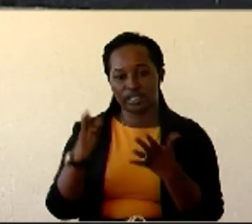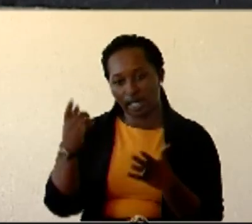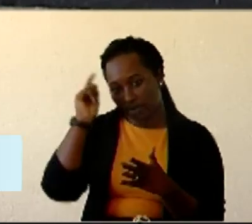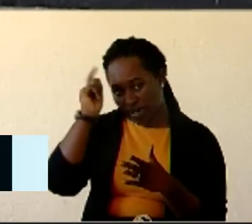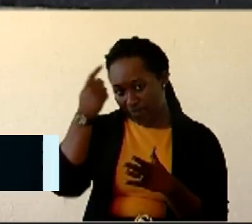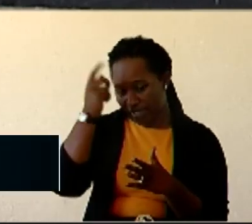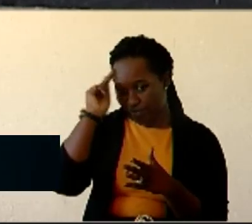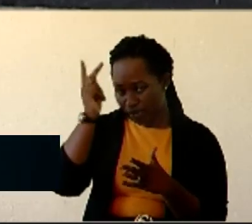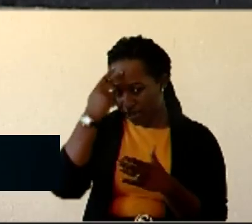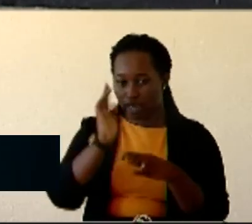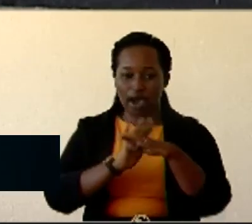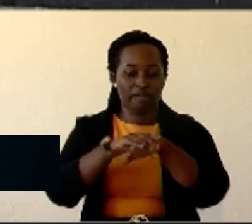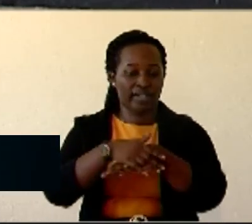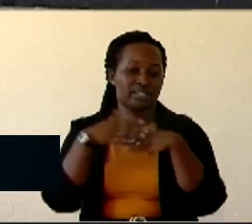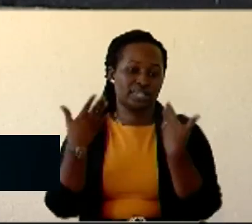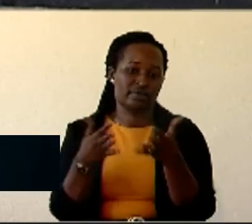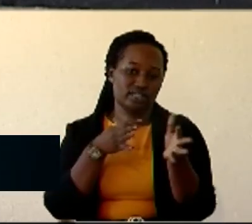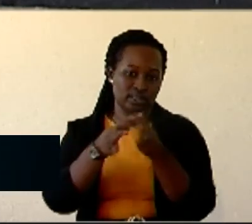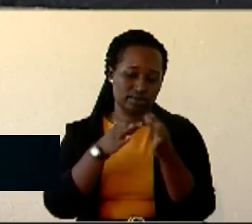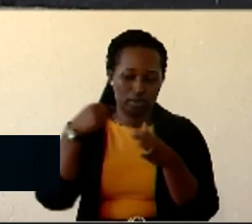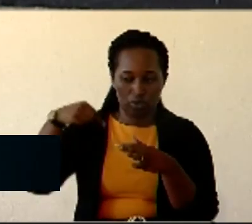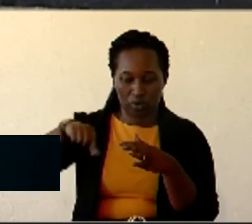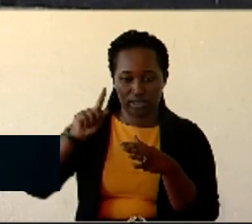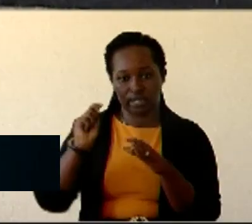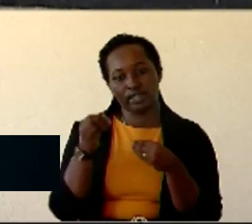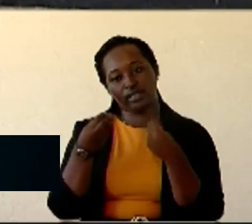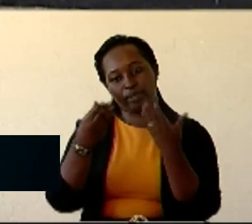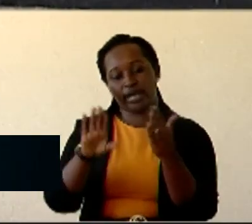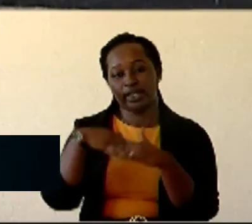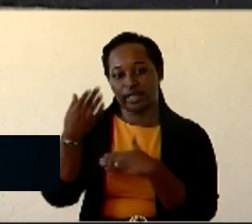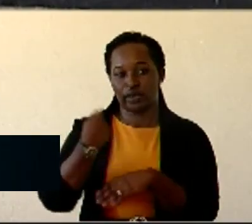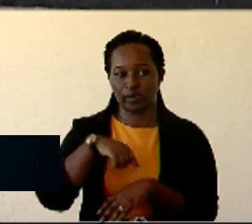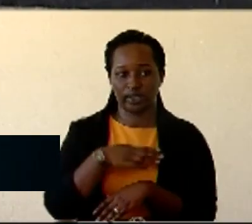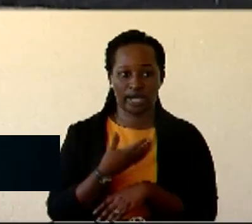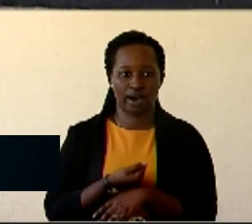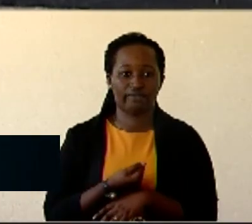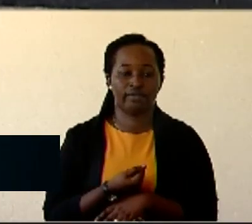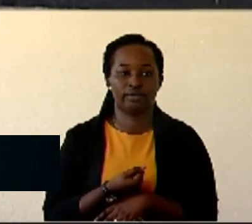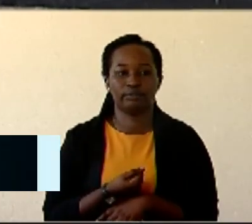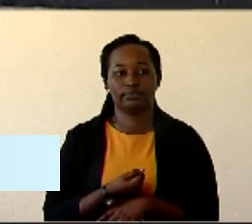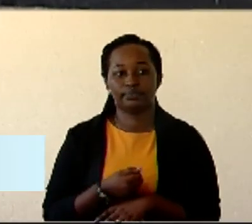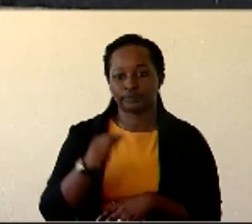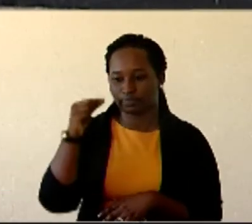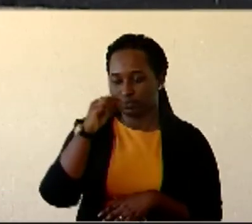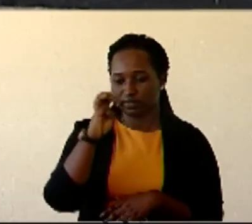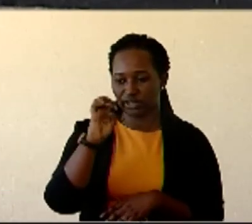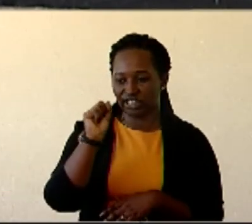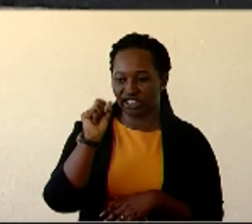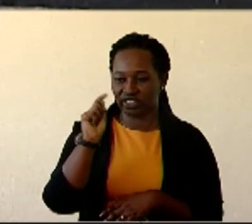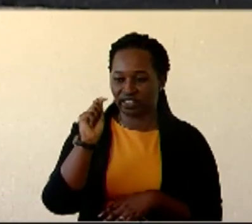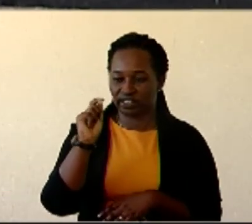policy affects or determines quantity supplied. Then we have gestation period, time of